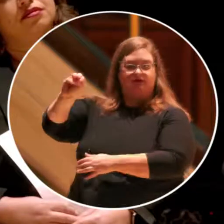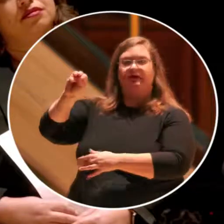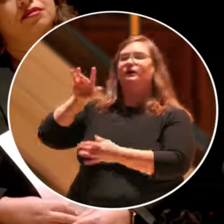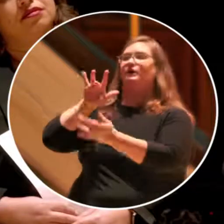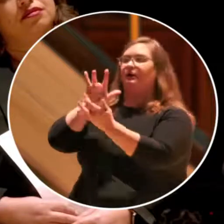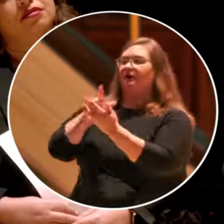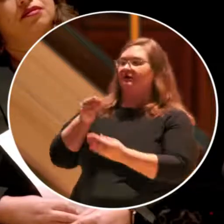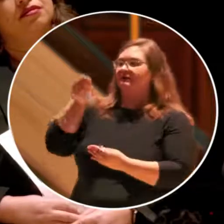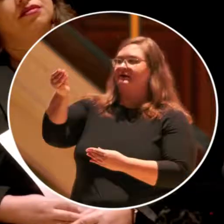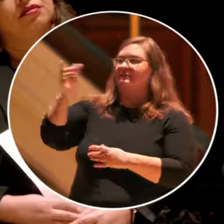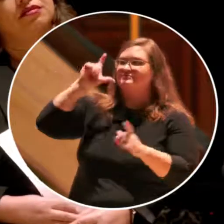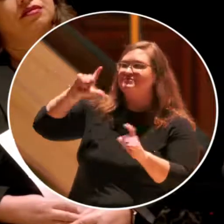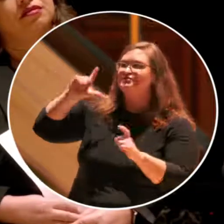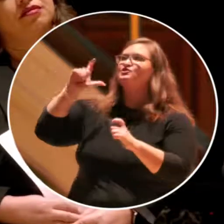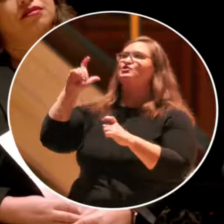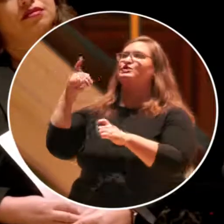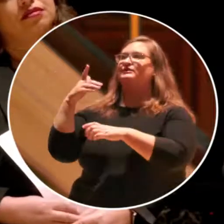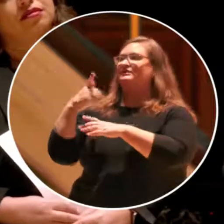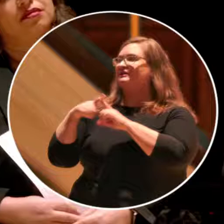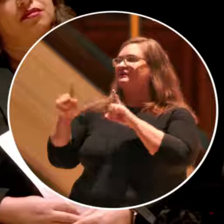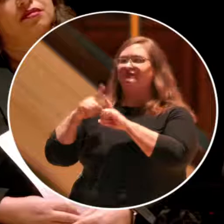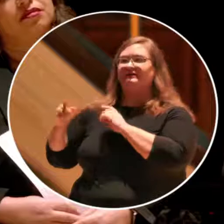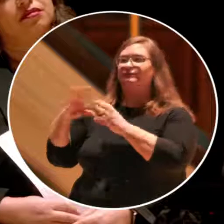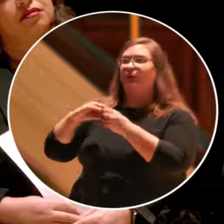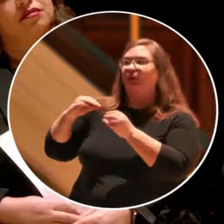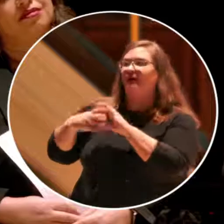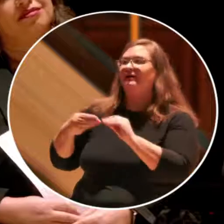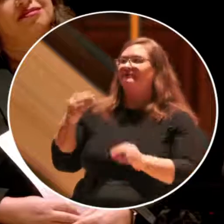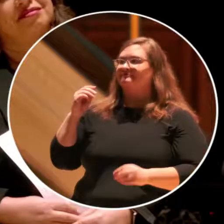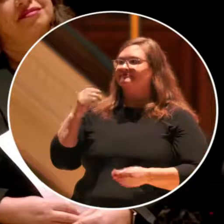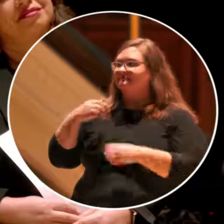to have this newfound way to share with her.